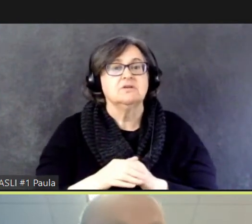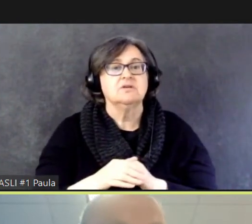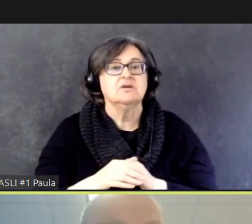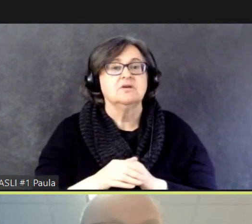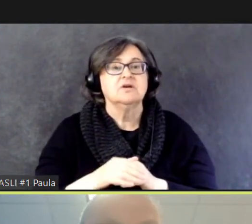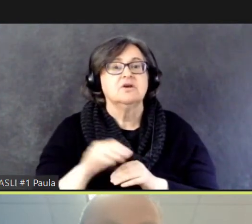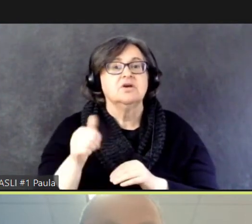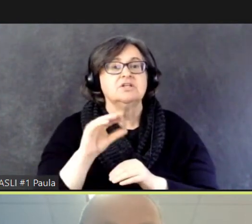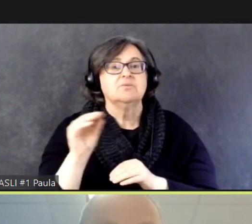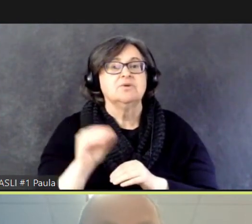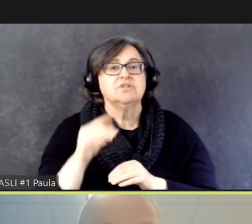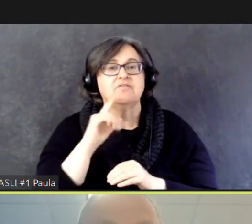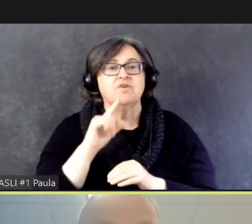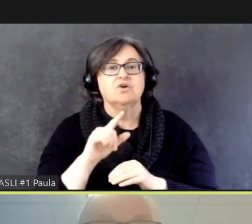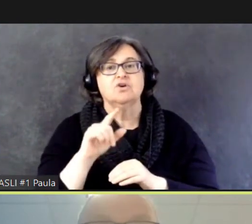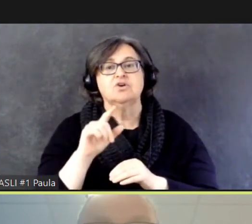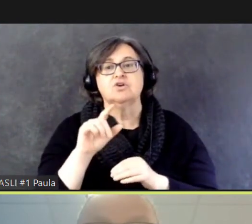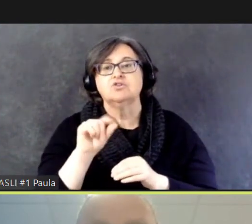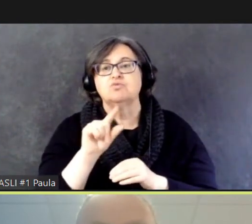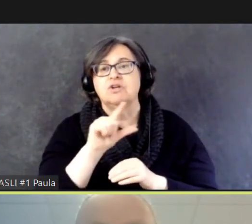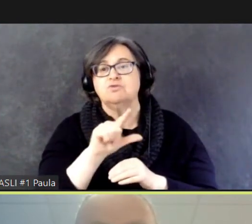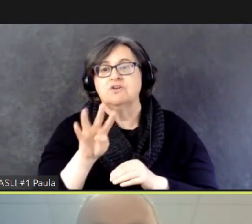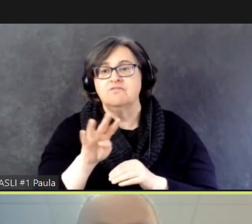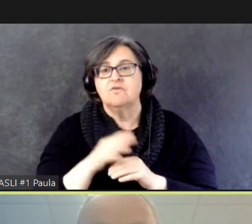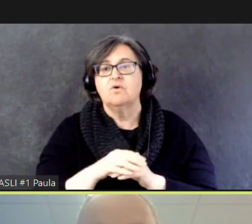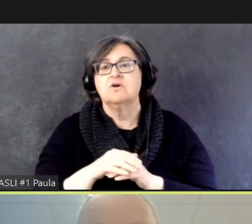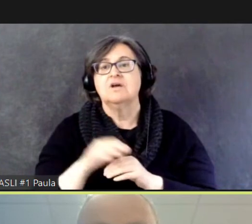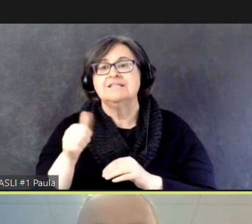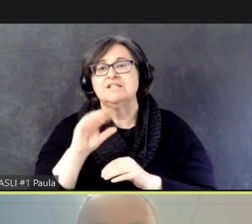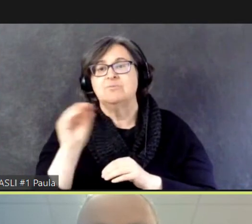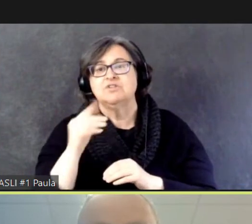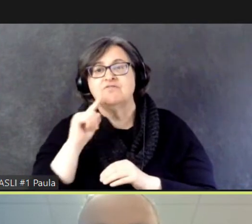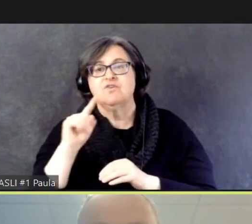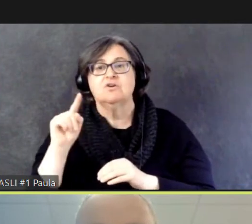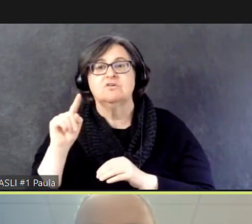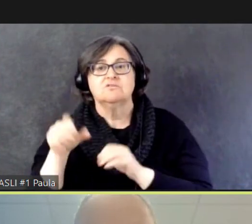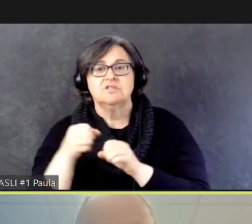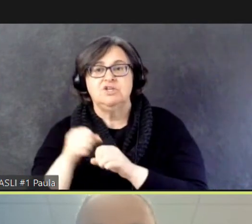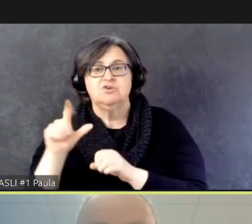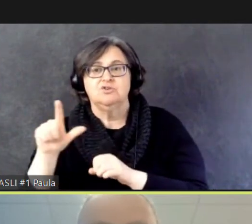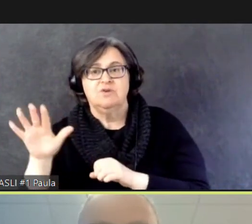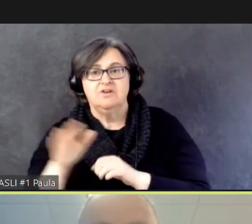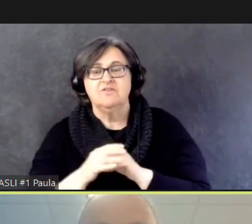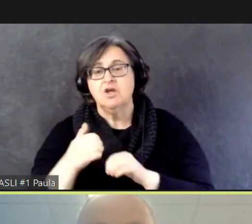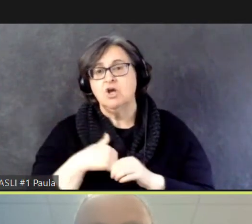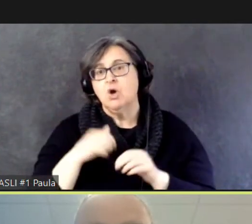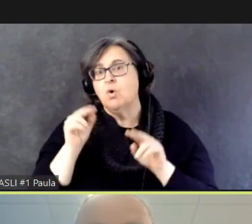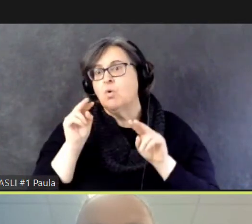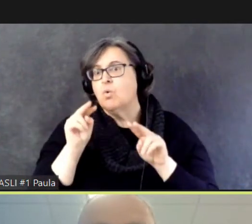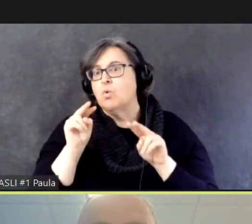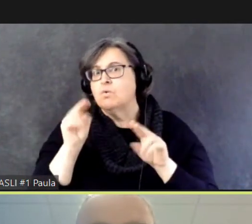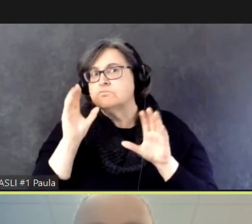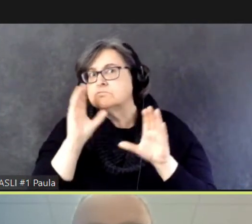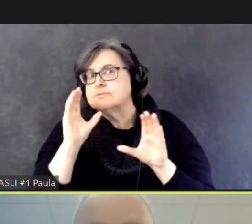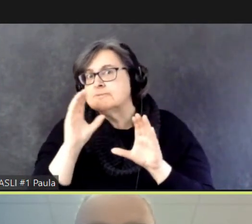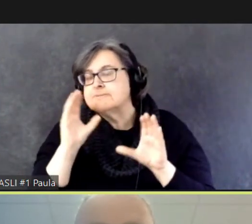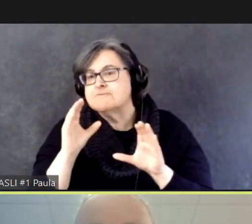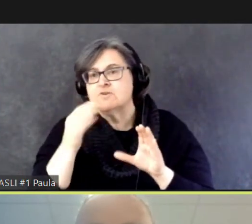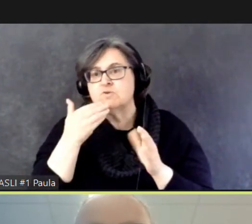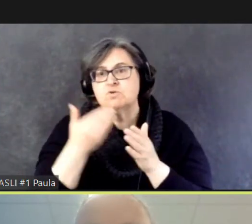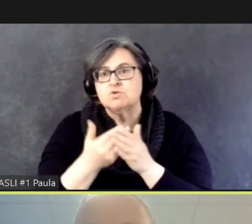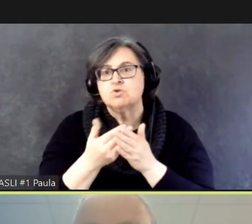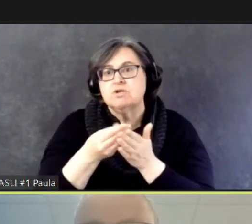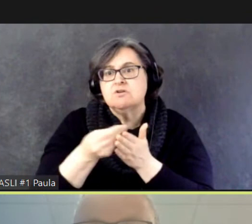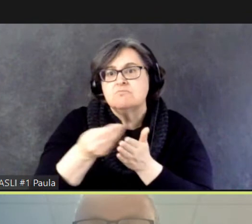for 24 and 10% for 25. So we'll continue to look for opportunistic buys, not only on fuel, but